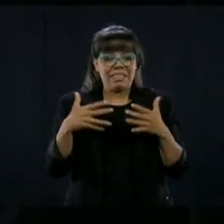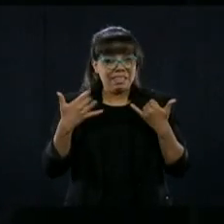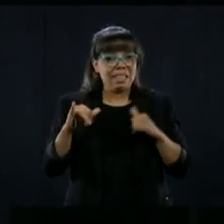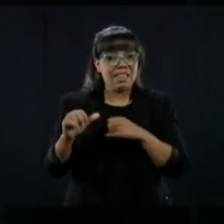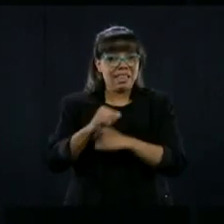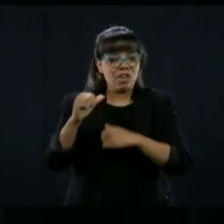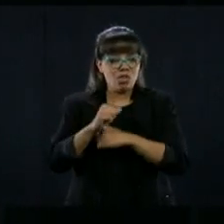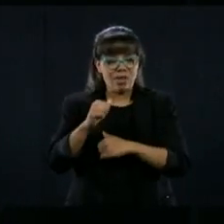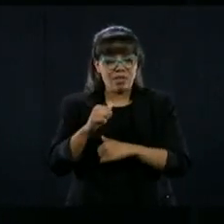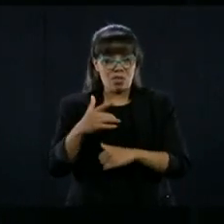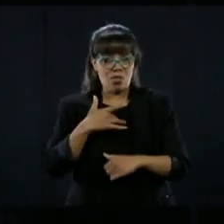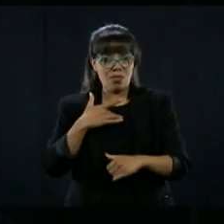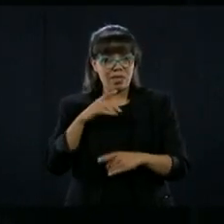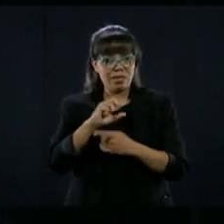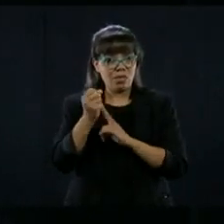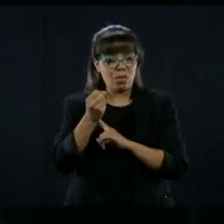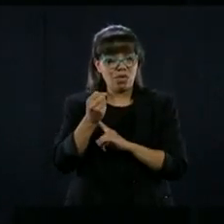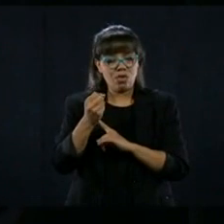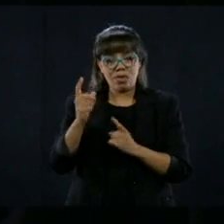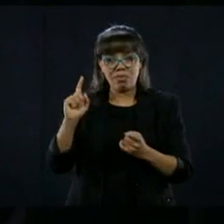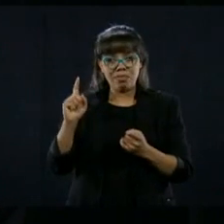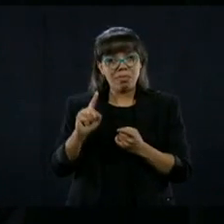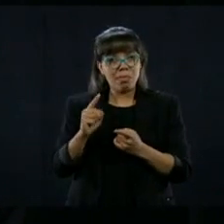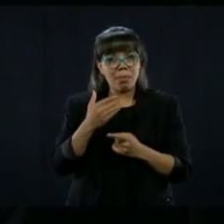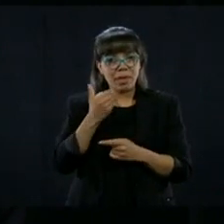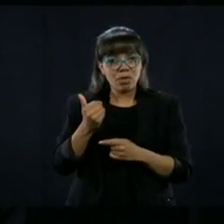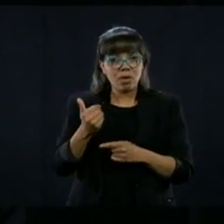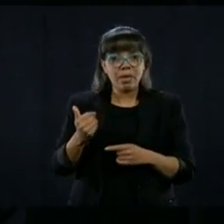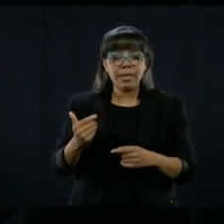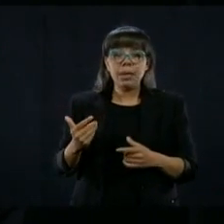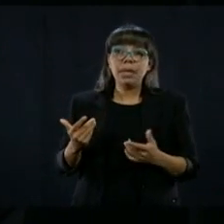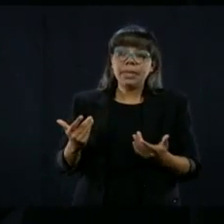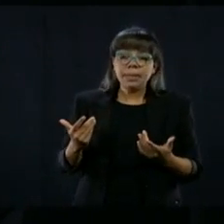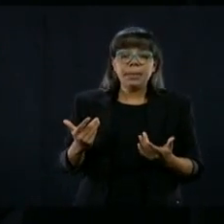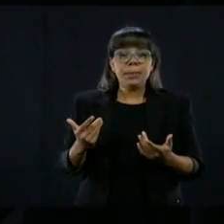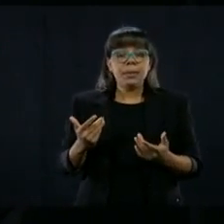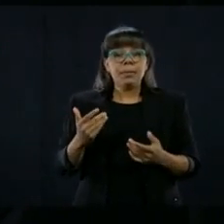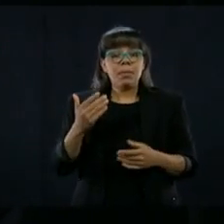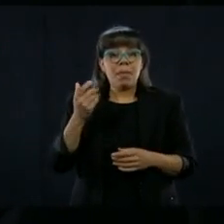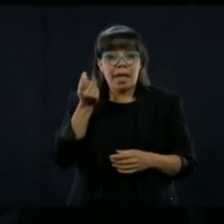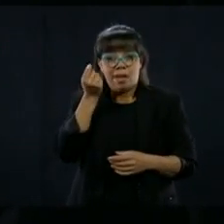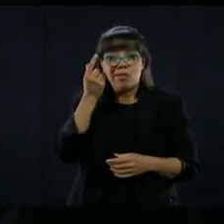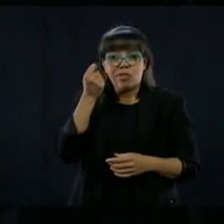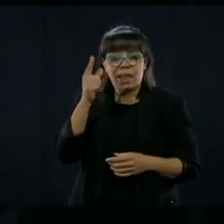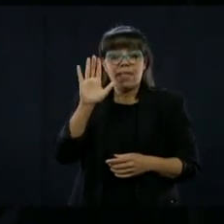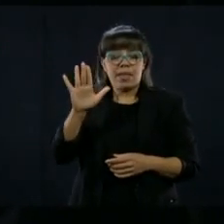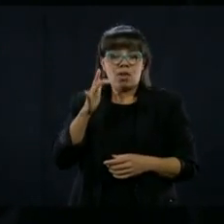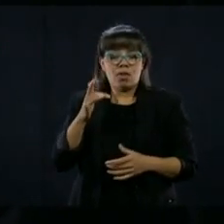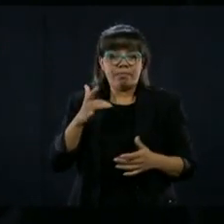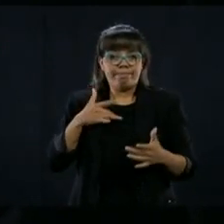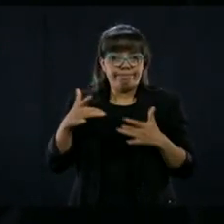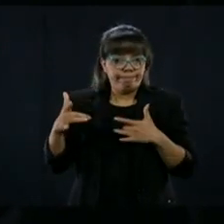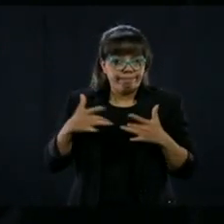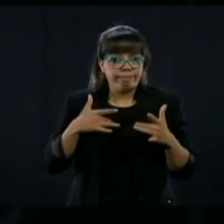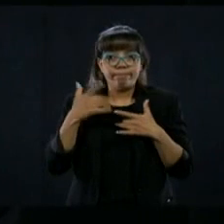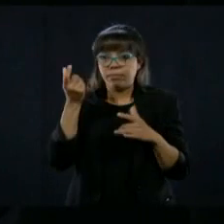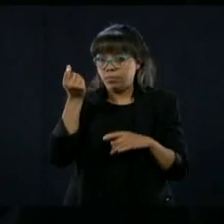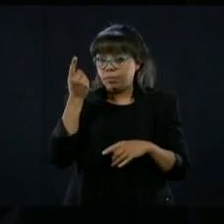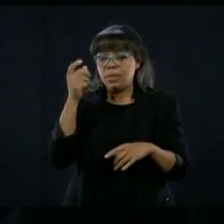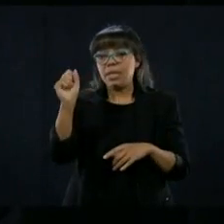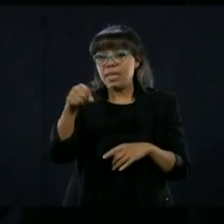believe that the situation will be different in 6 months from now. So, yes, there are